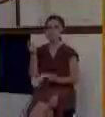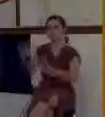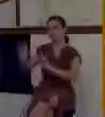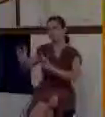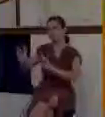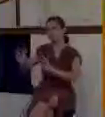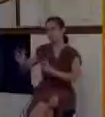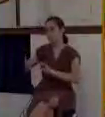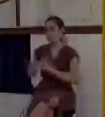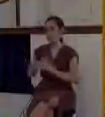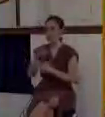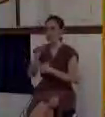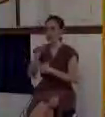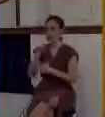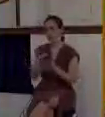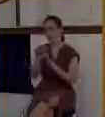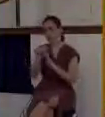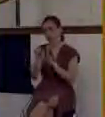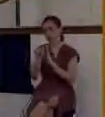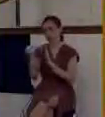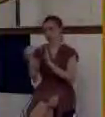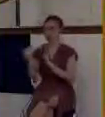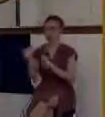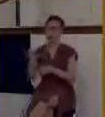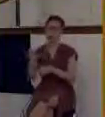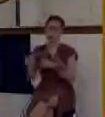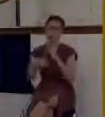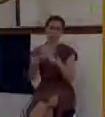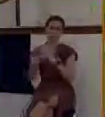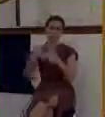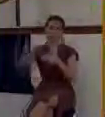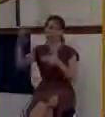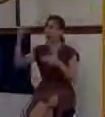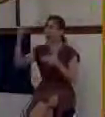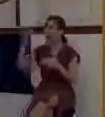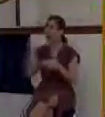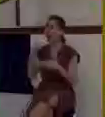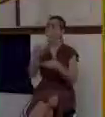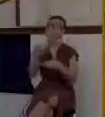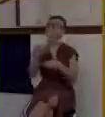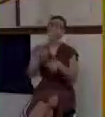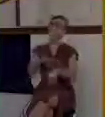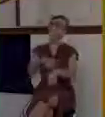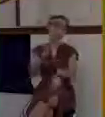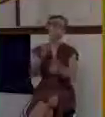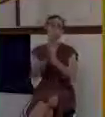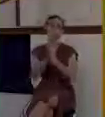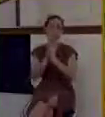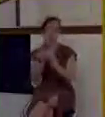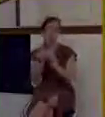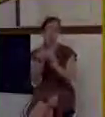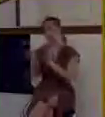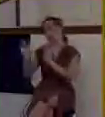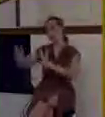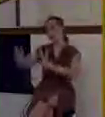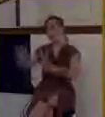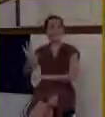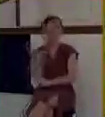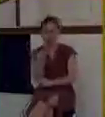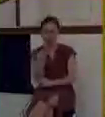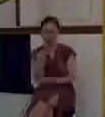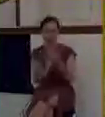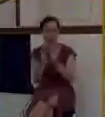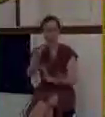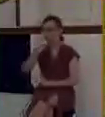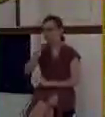all, the Old Testament was written 1,500 years ago. It's a long, old book. He doesn't say that. And the reason I bring that up is because that's